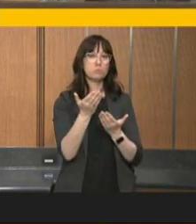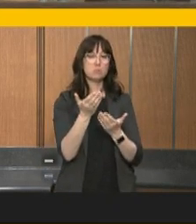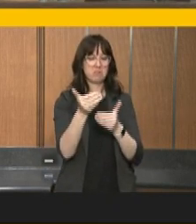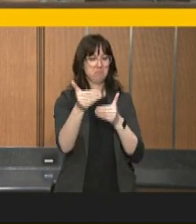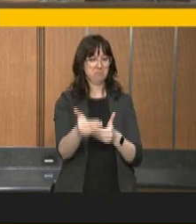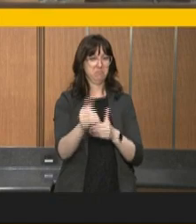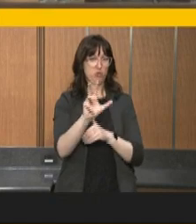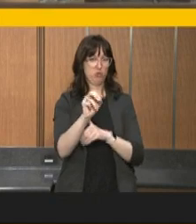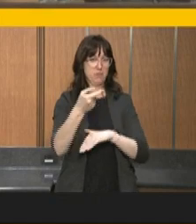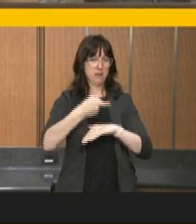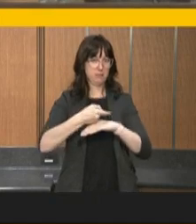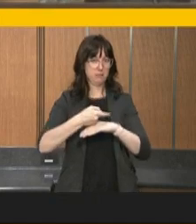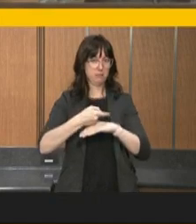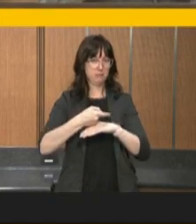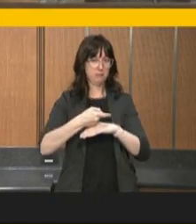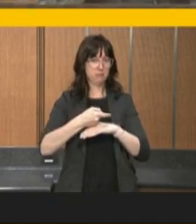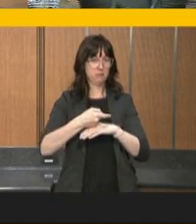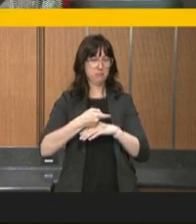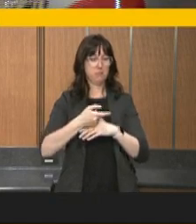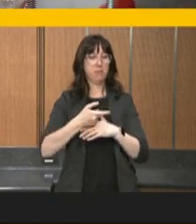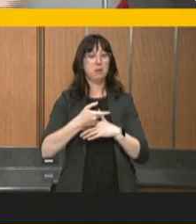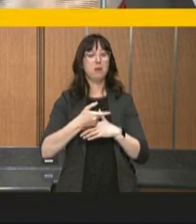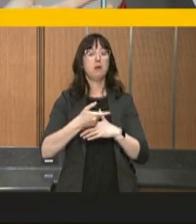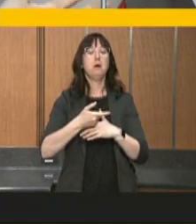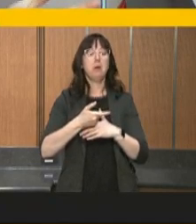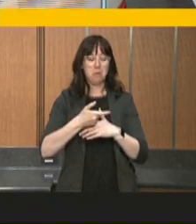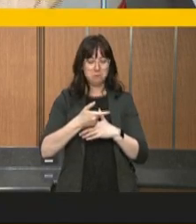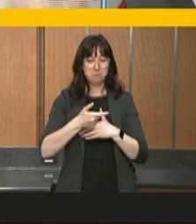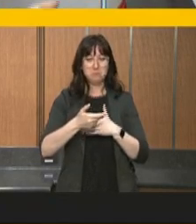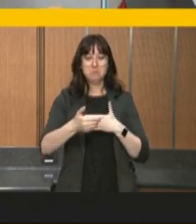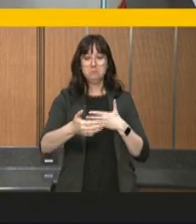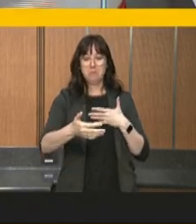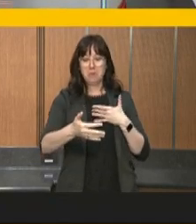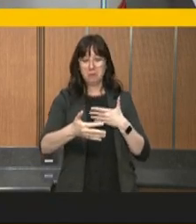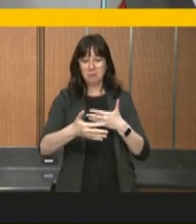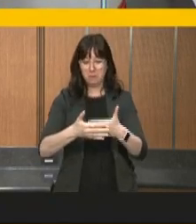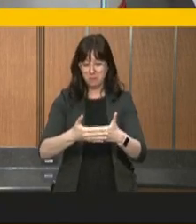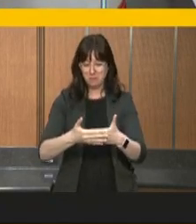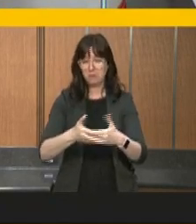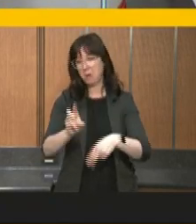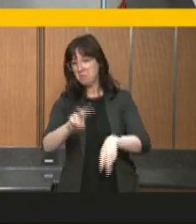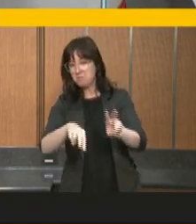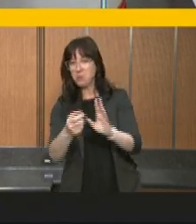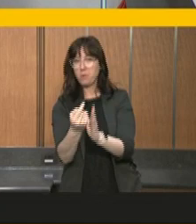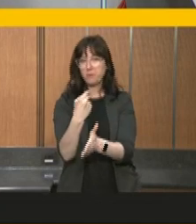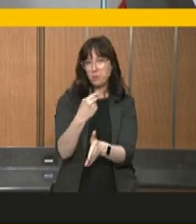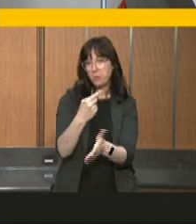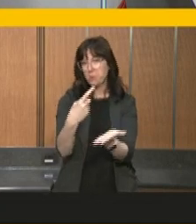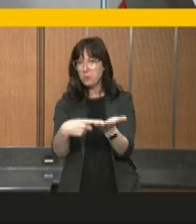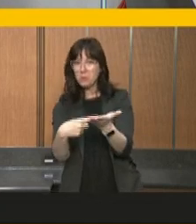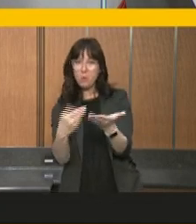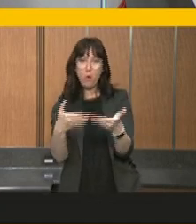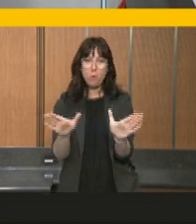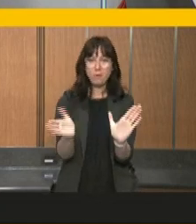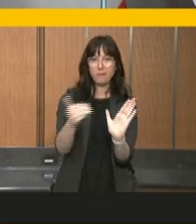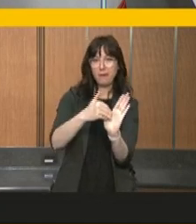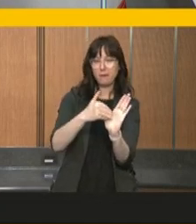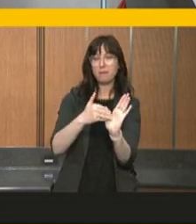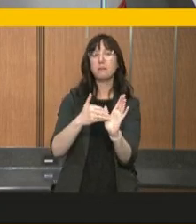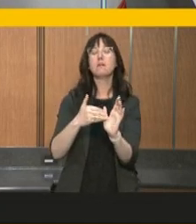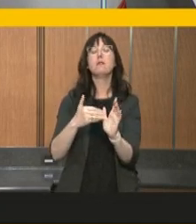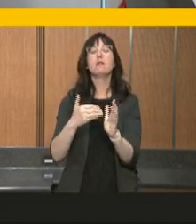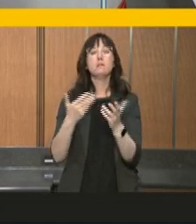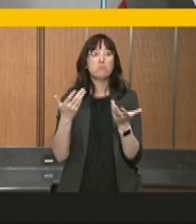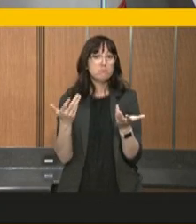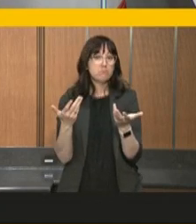days, but after that to review that. So perhaps during our press conference,